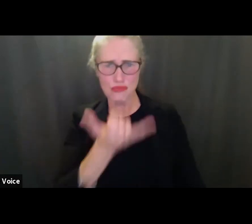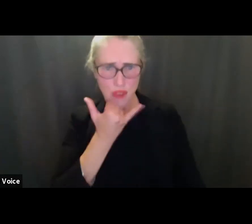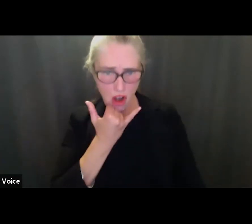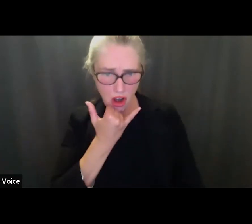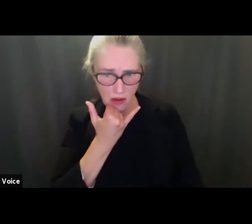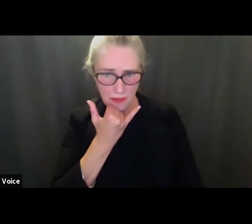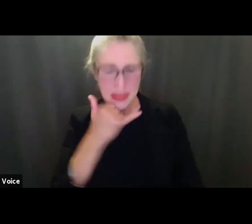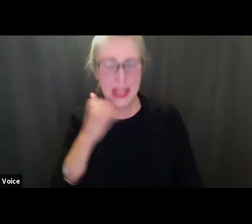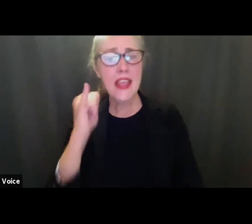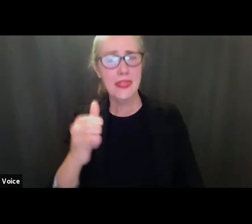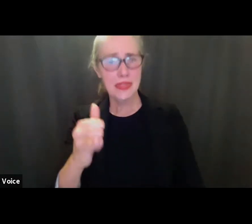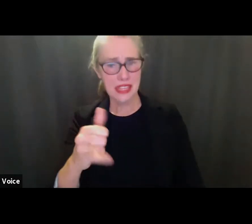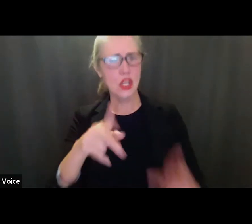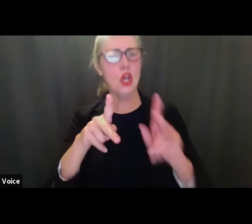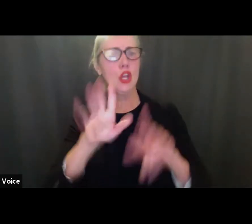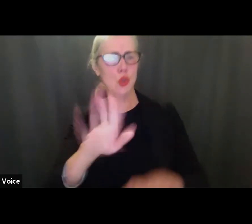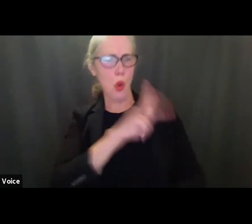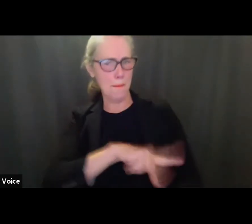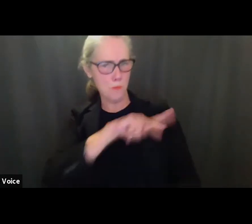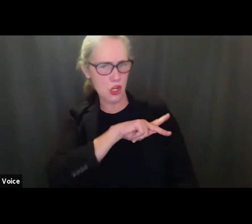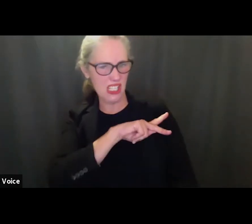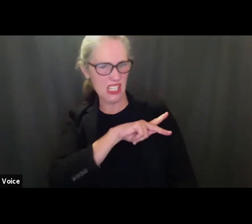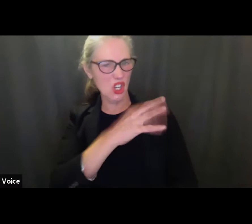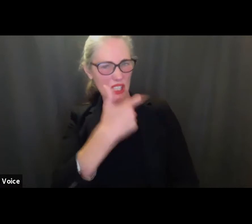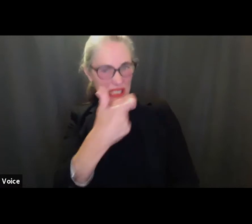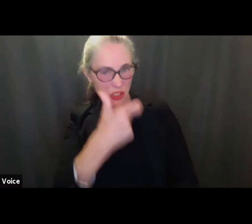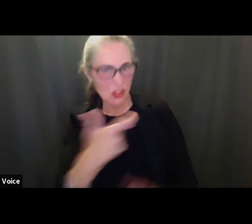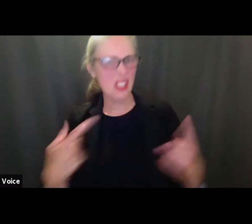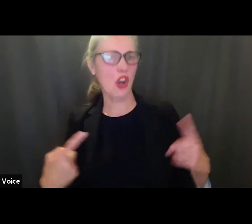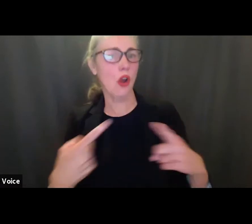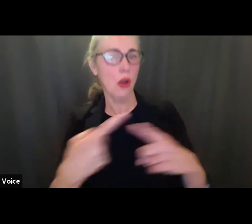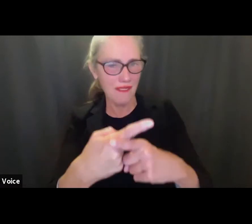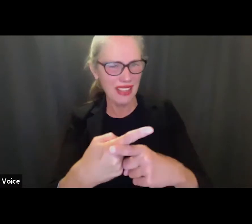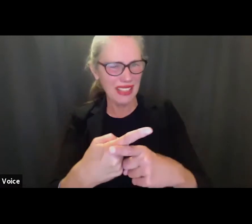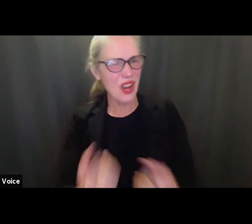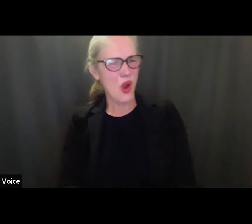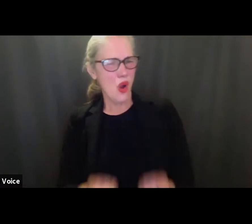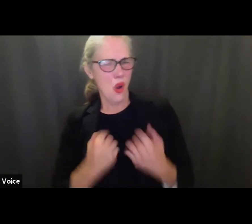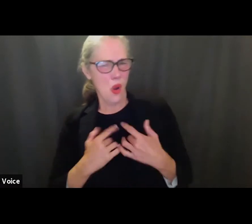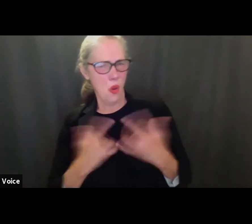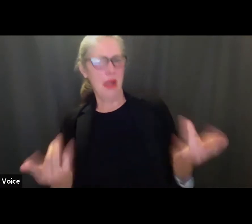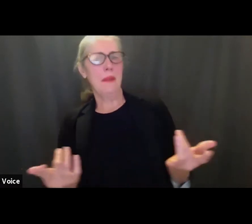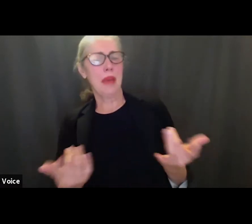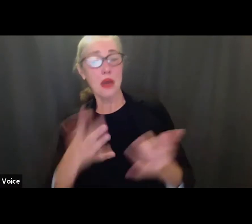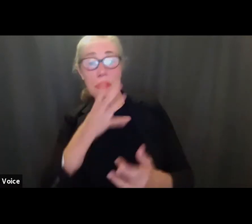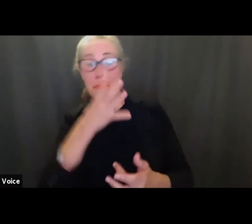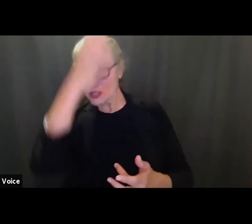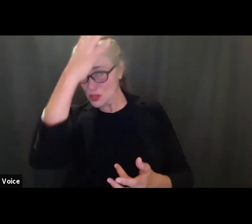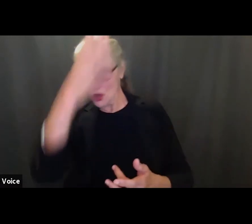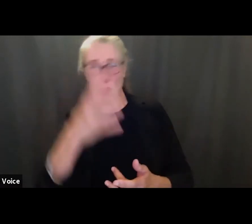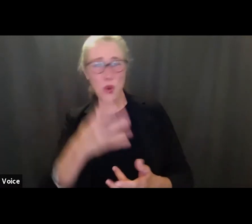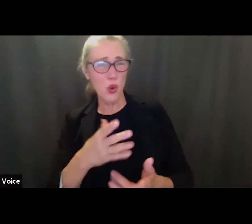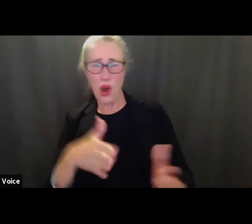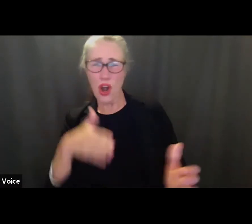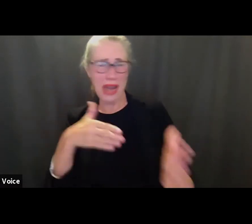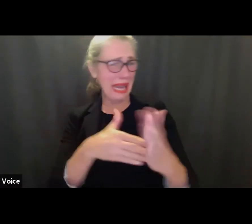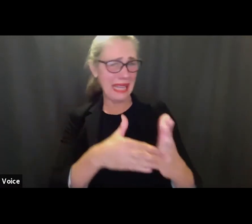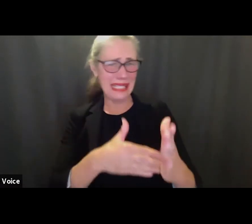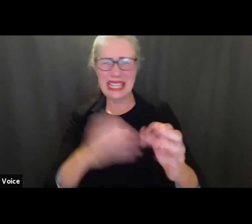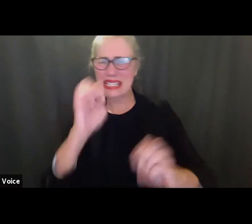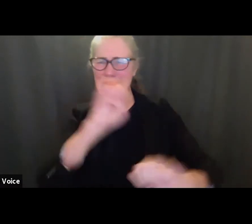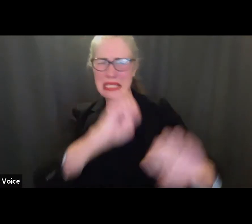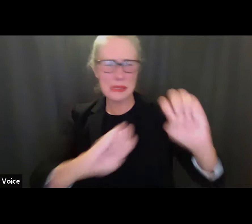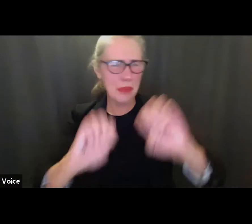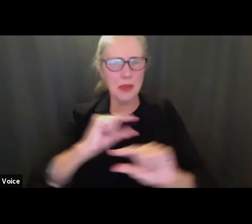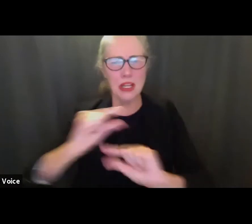is a conflict of personal interest. What about the many parents who are against this experimental gene therapy? You said you're the